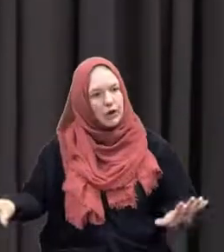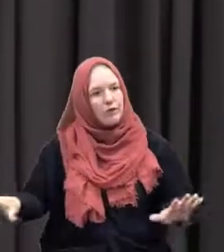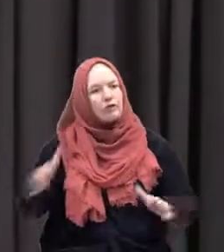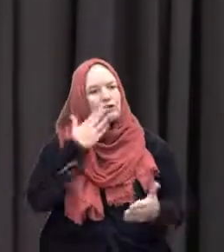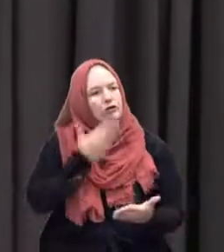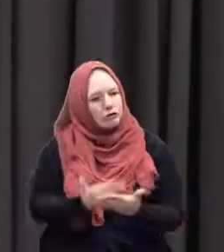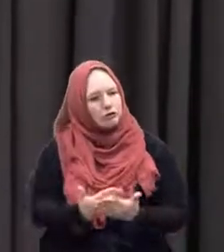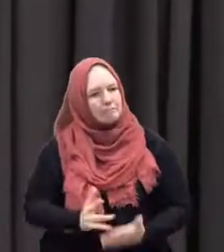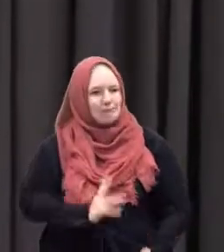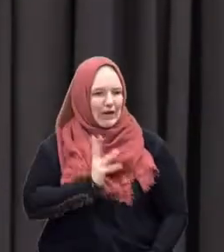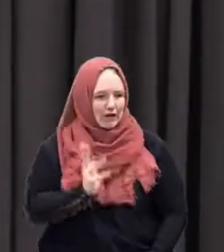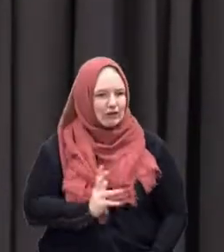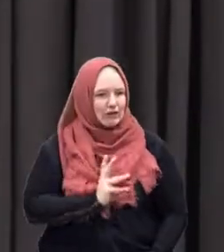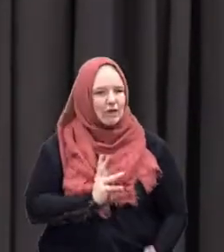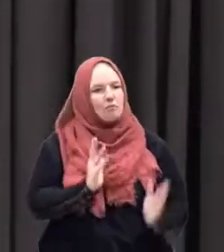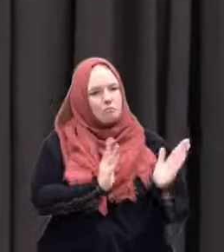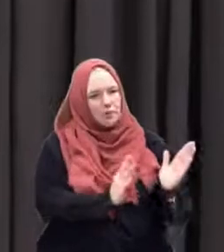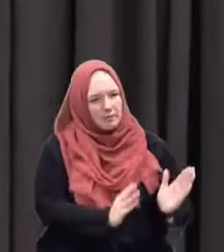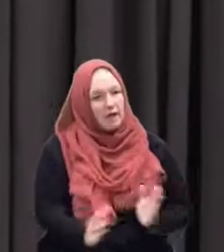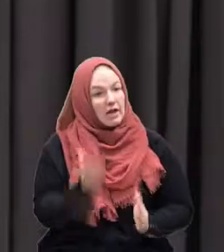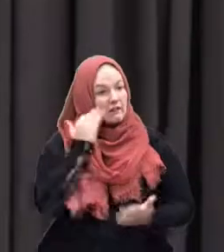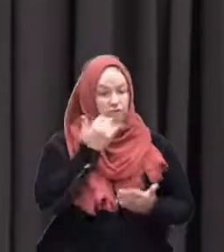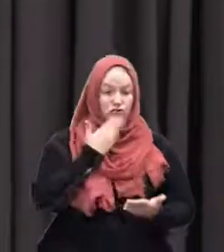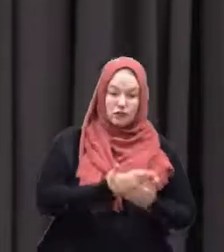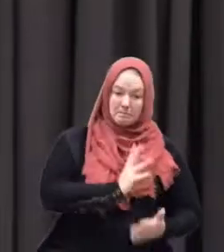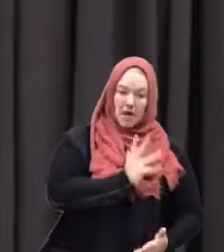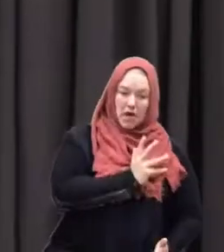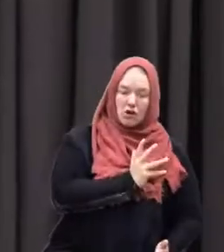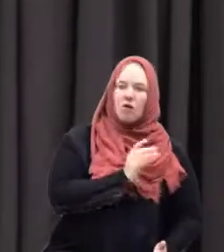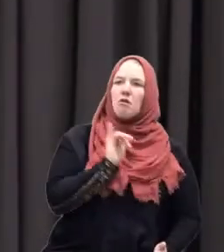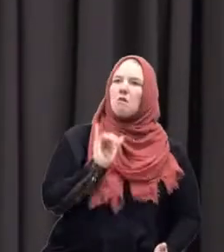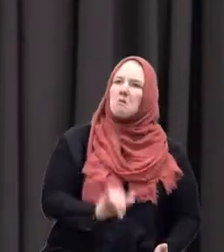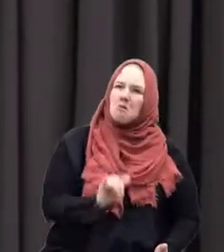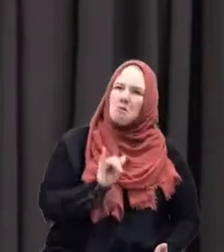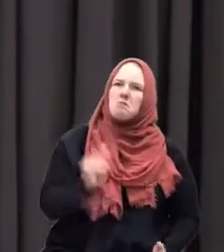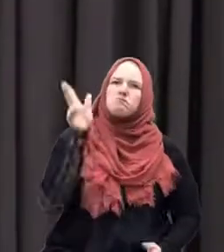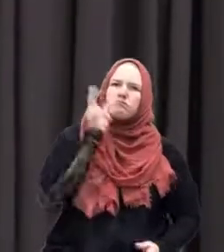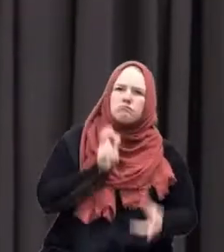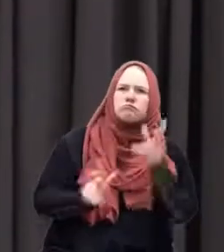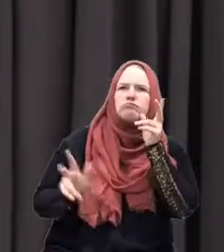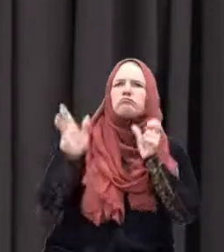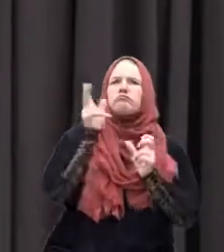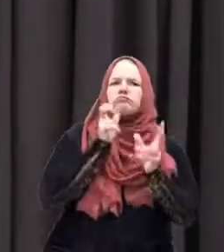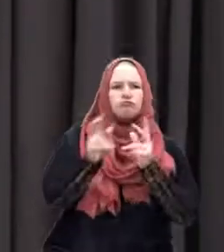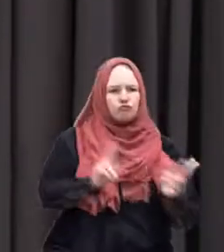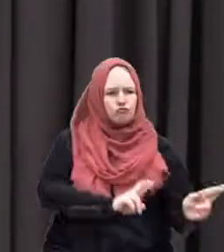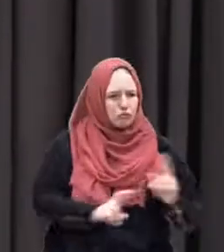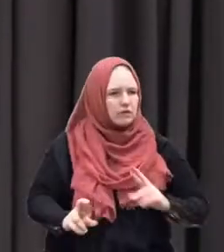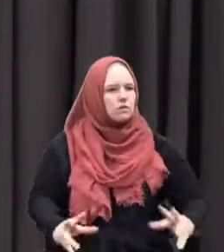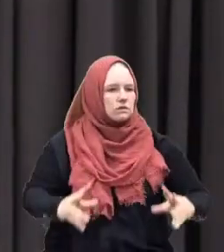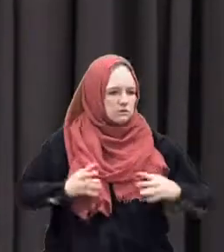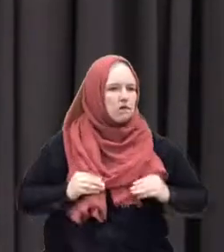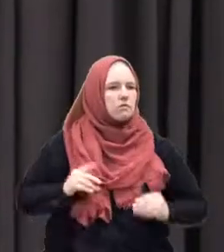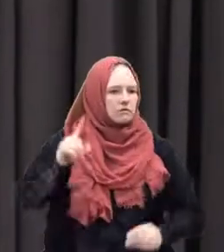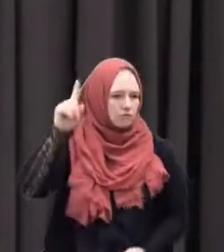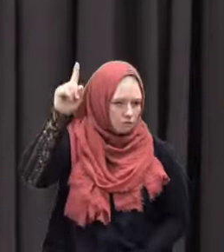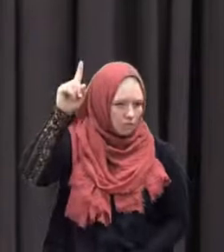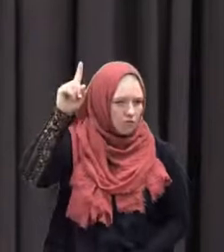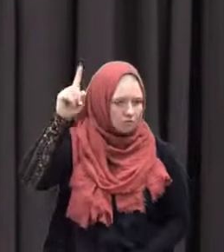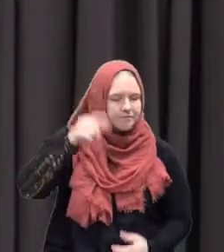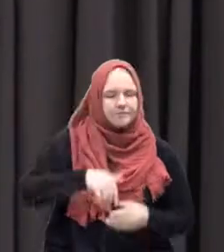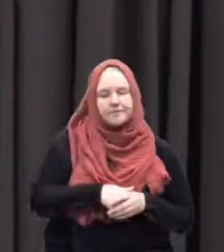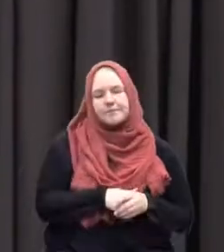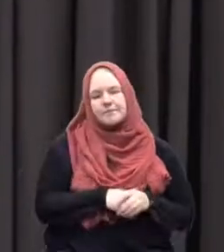side, prepared them to receive the message, to stand for Allah, and to be worthy of receiving the message and